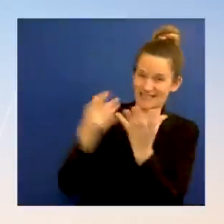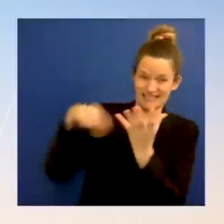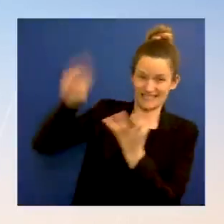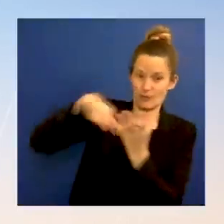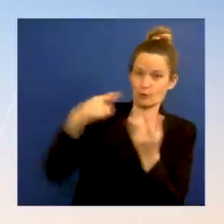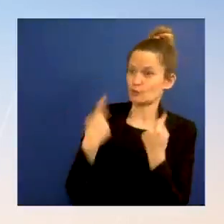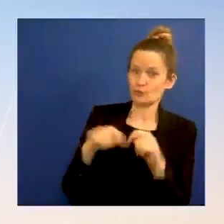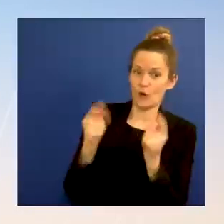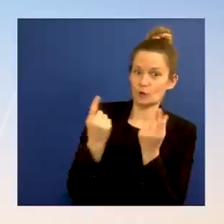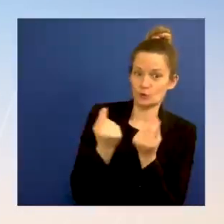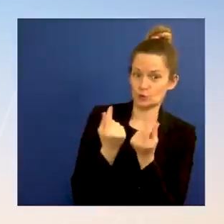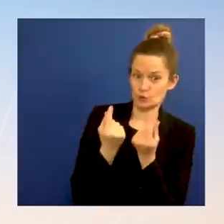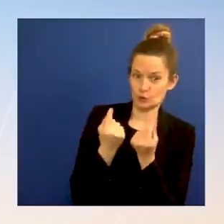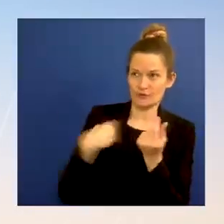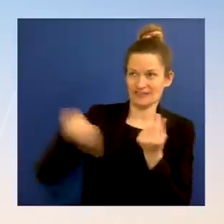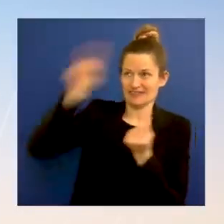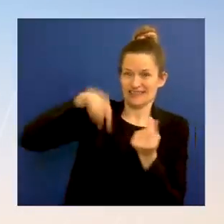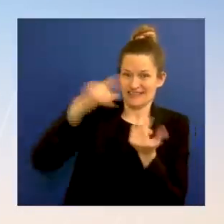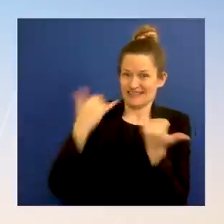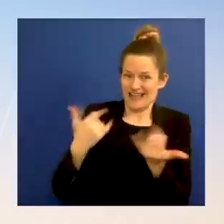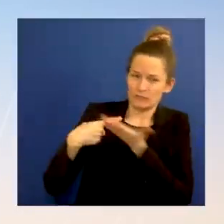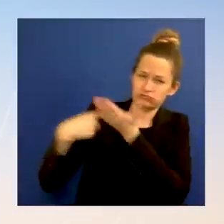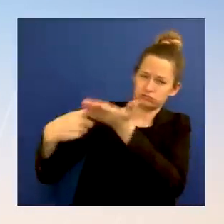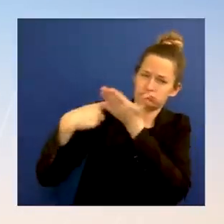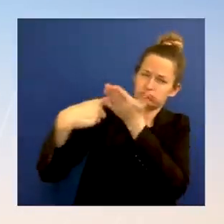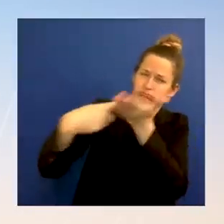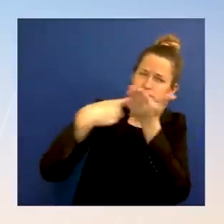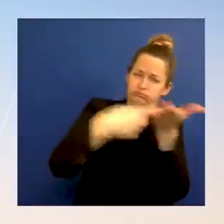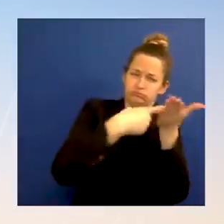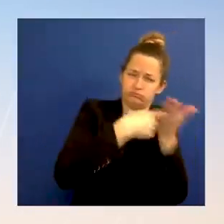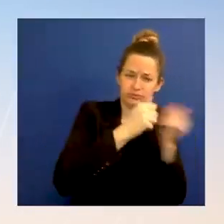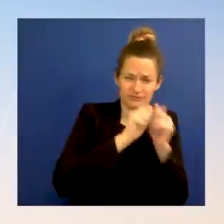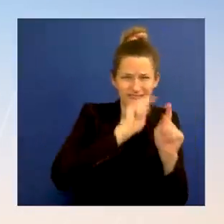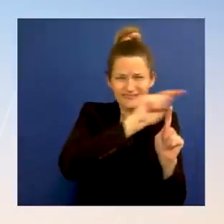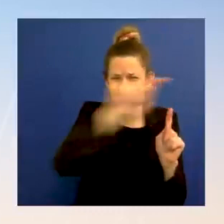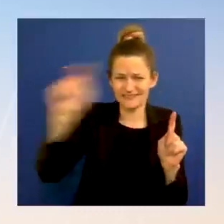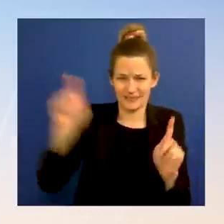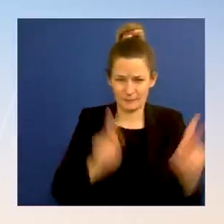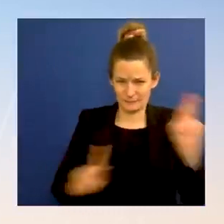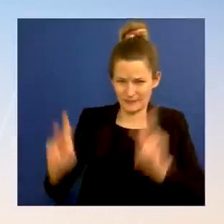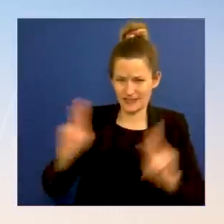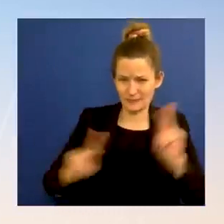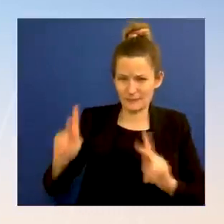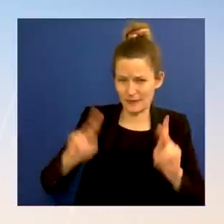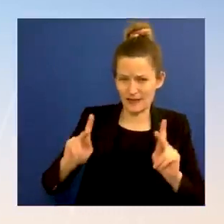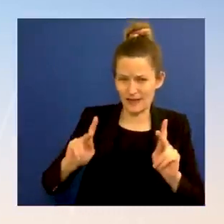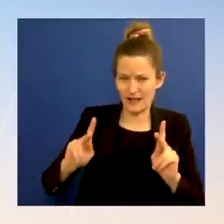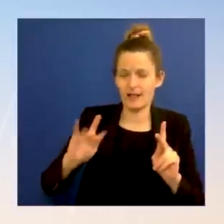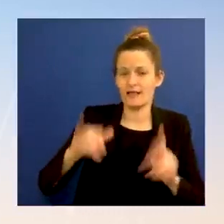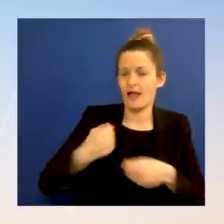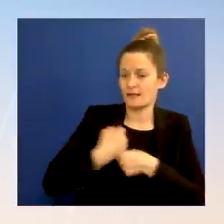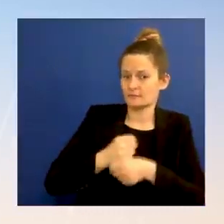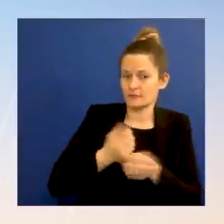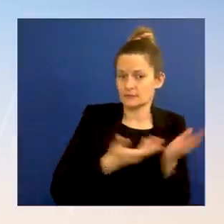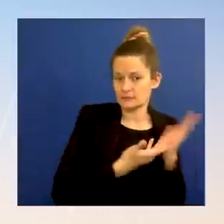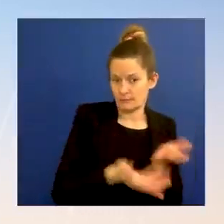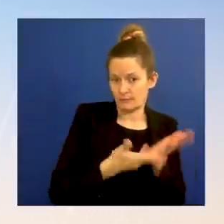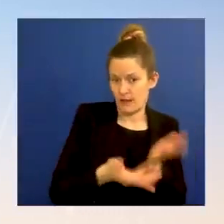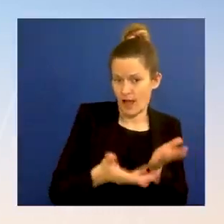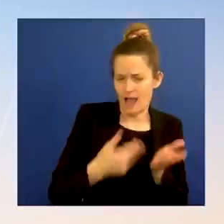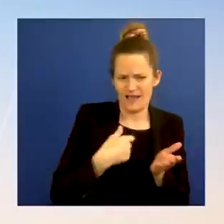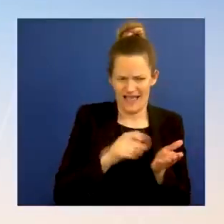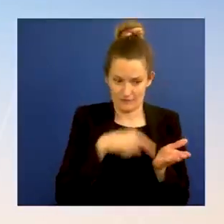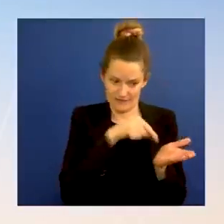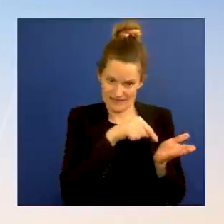global suppliers about meeting the needs, the supply needs in the marketplace. The reduction of supply,